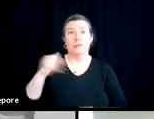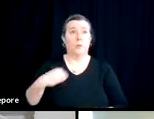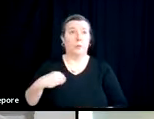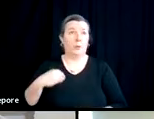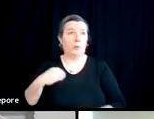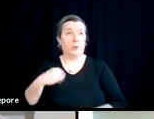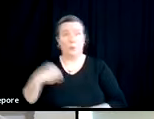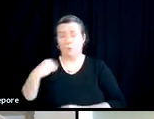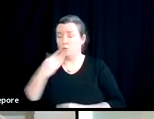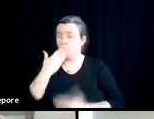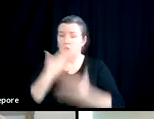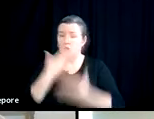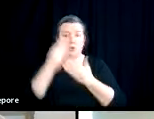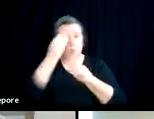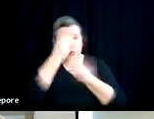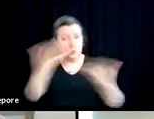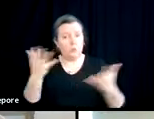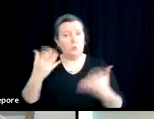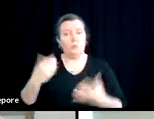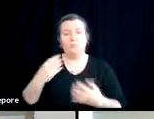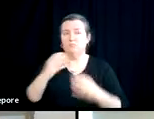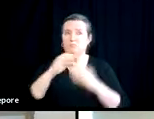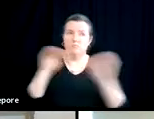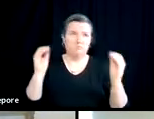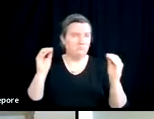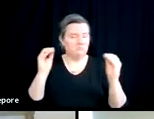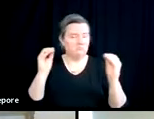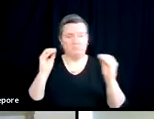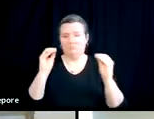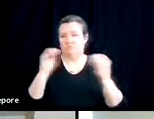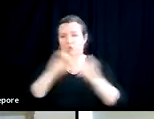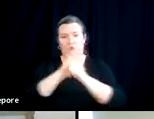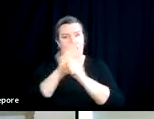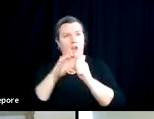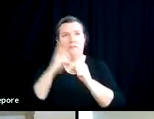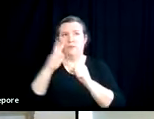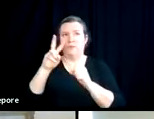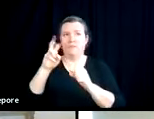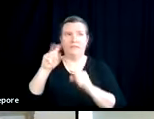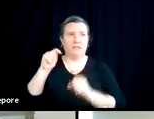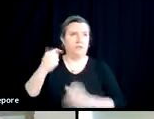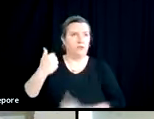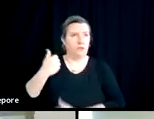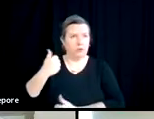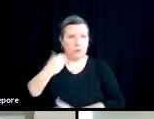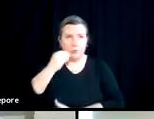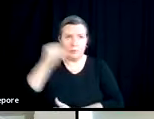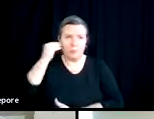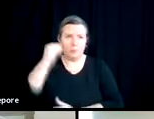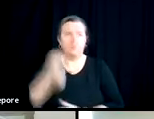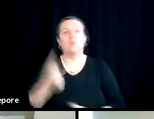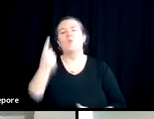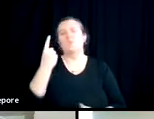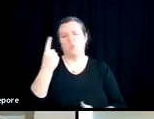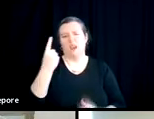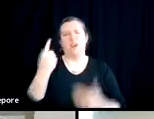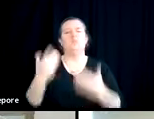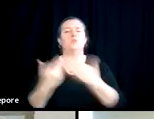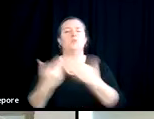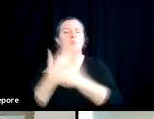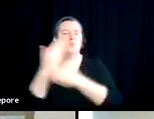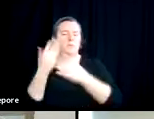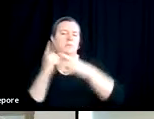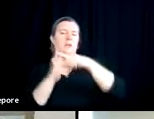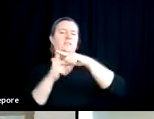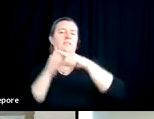among their residents. At the state psychiatric hospitals, there is 1 new positive case among patients